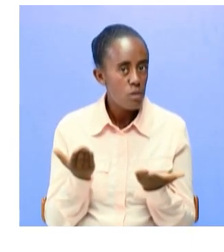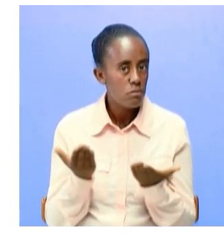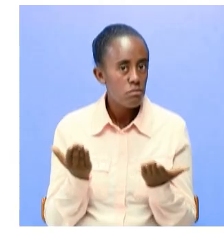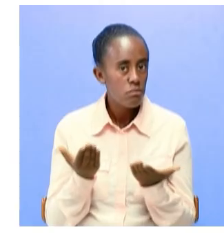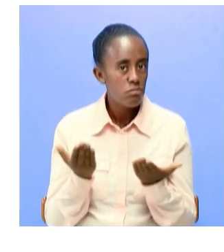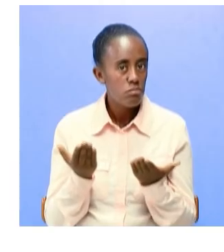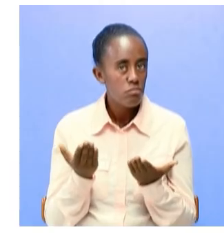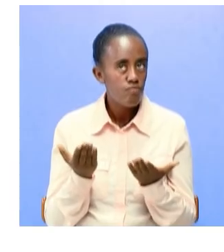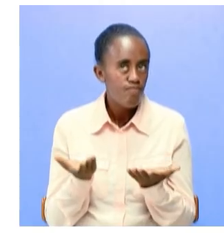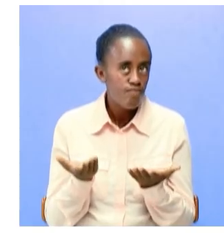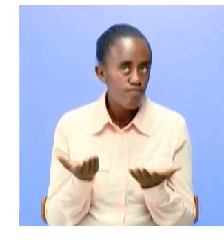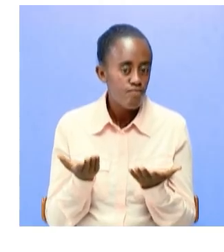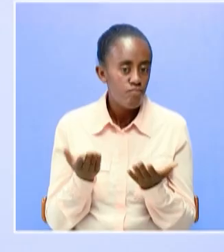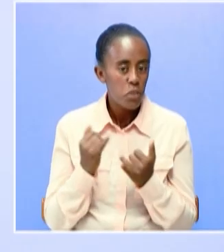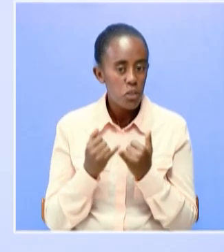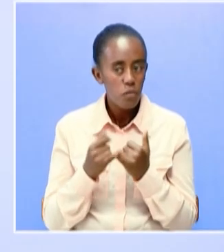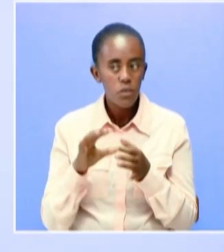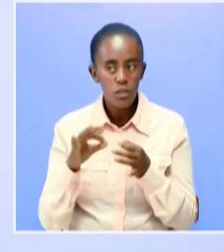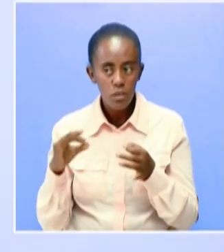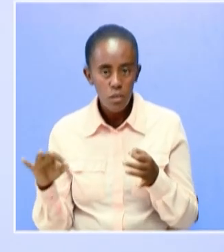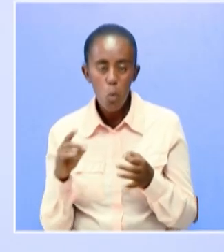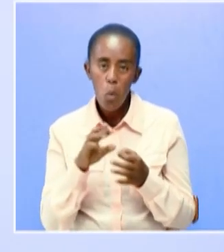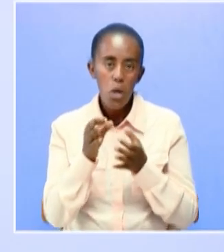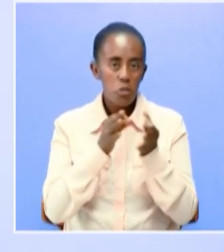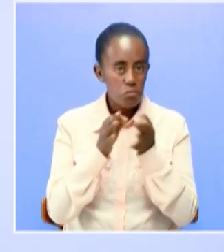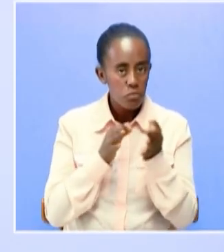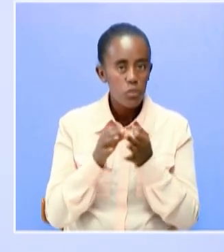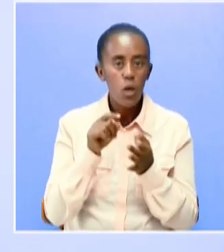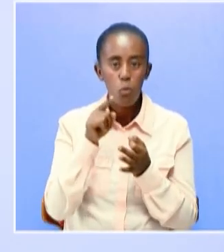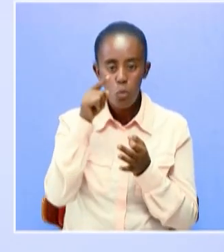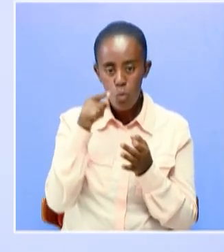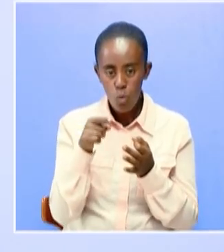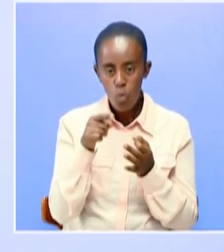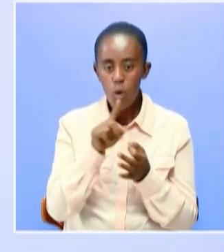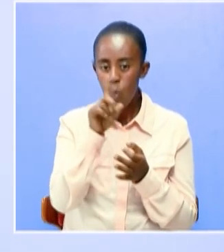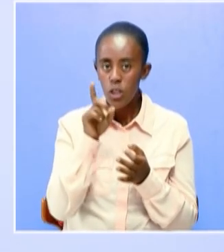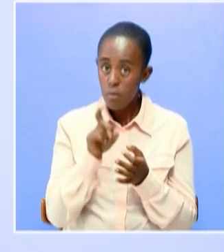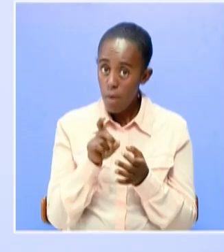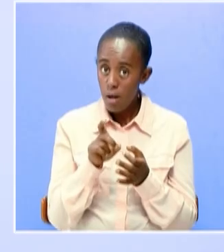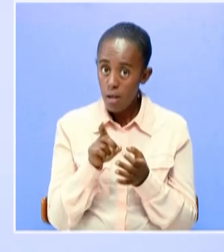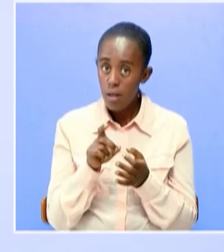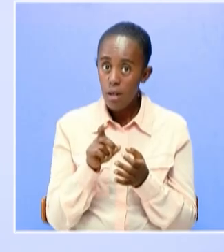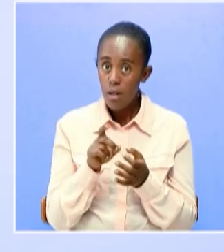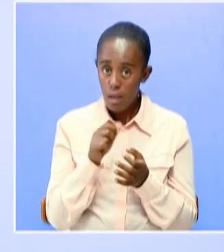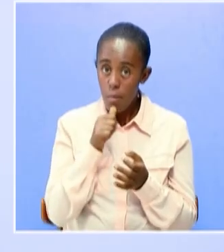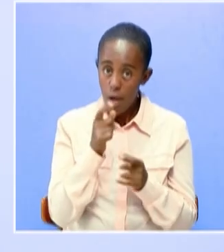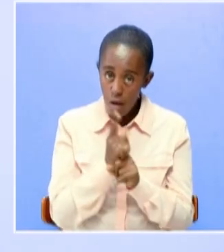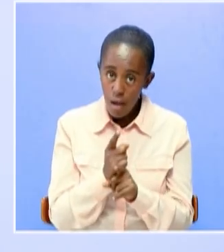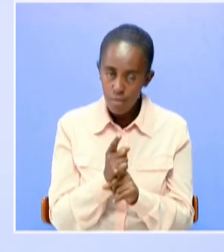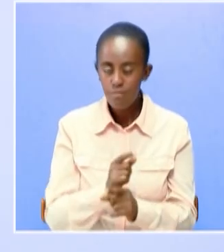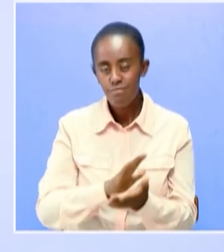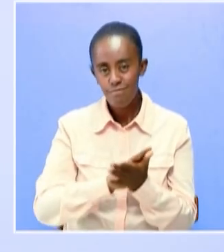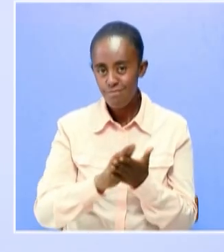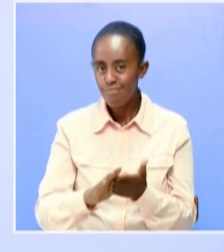And so forth can be used here at the end of sentence or expressions. We can use question mark. Am I right? Nice.